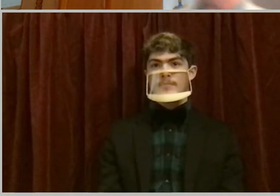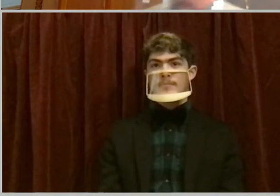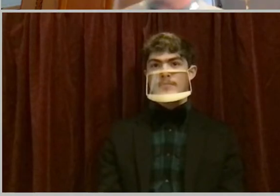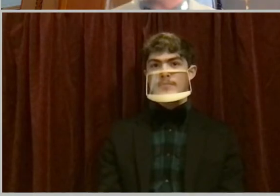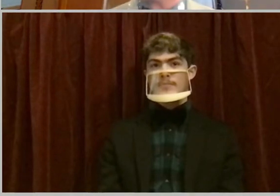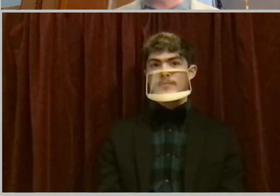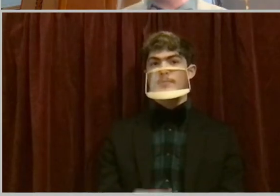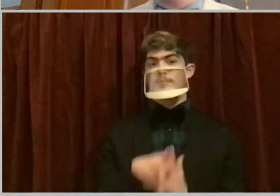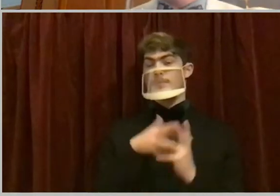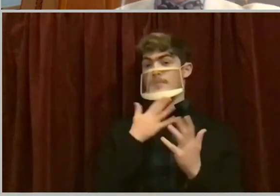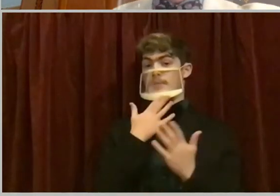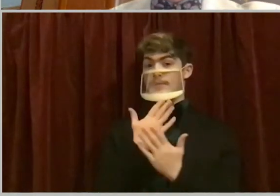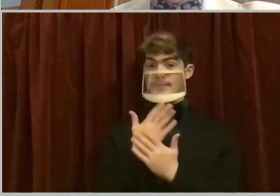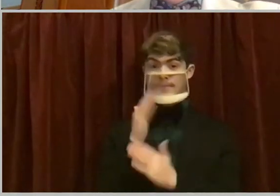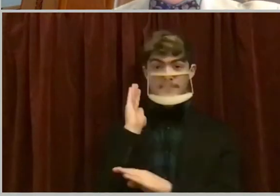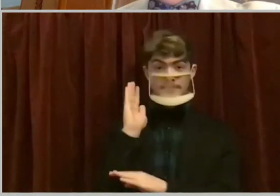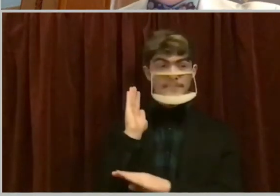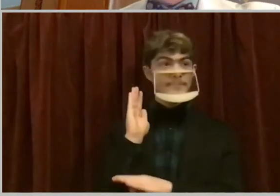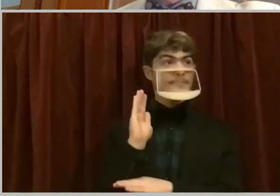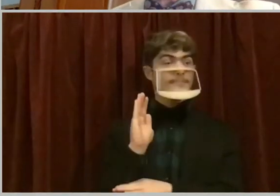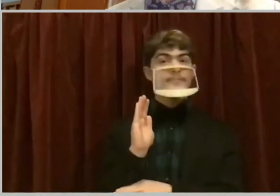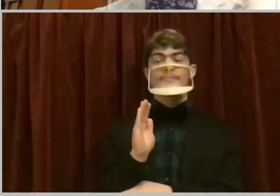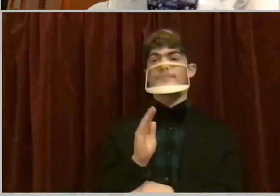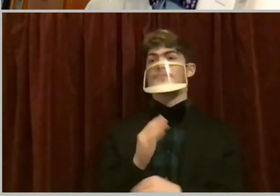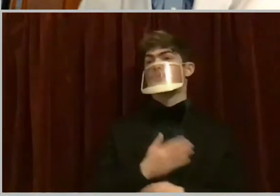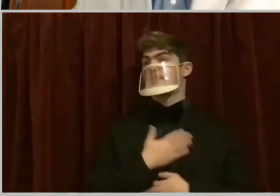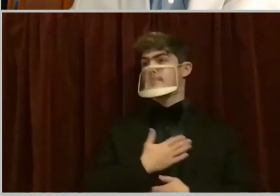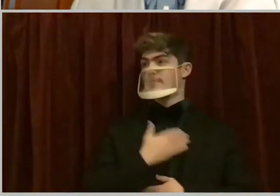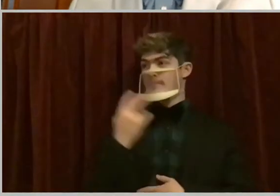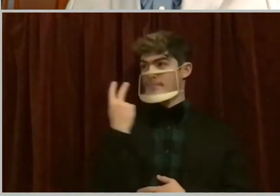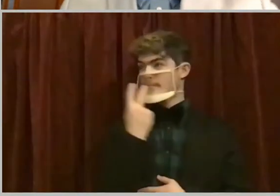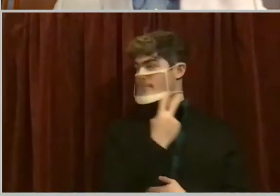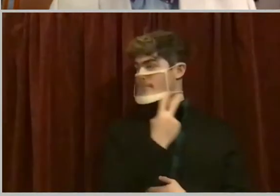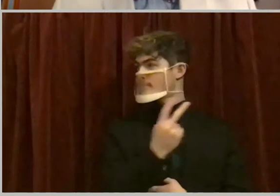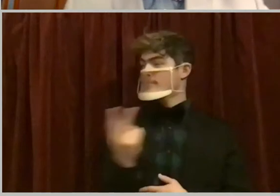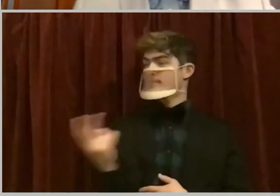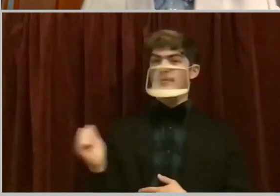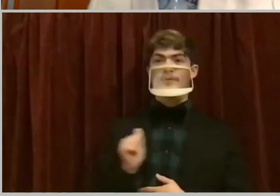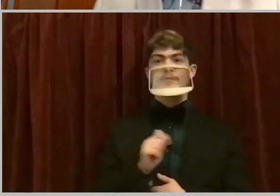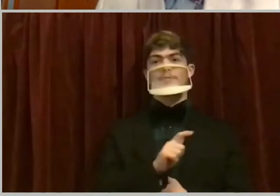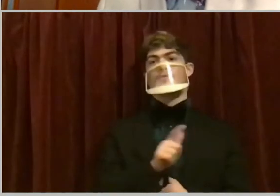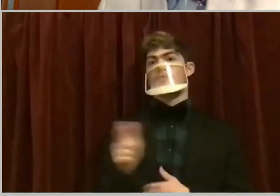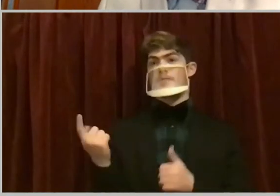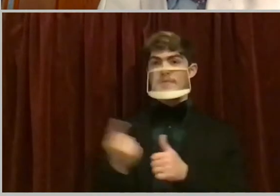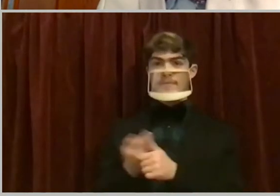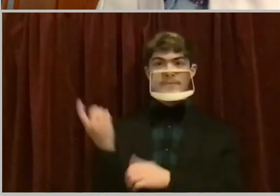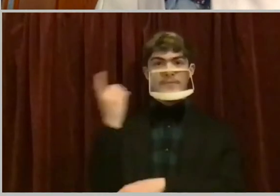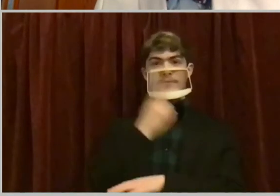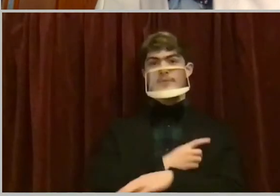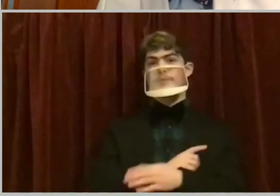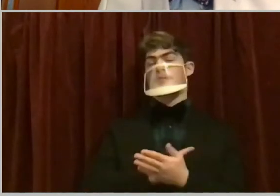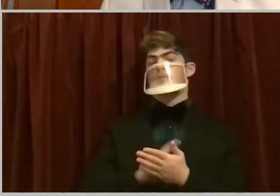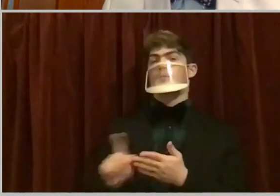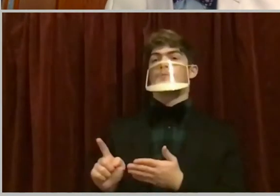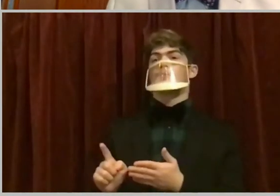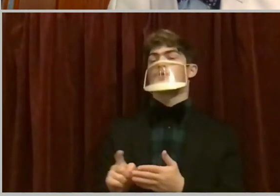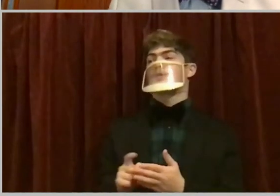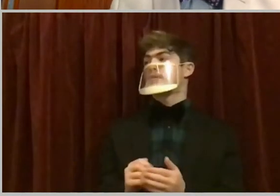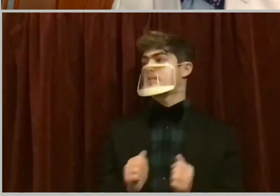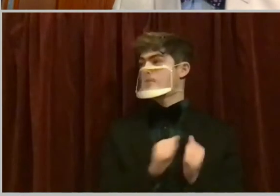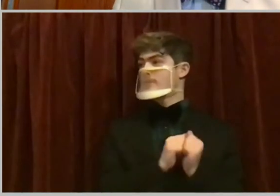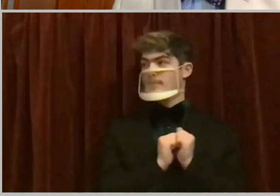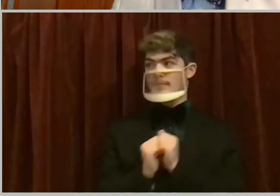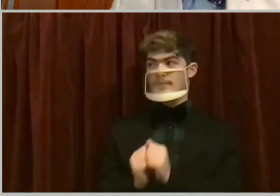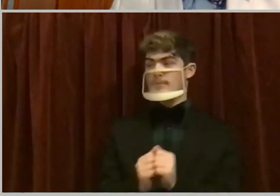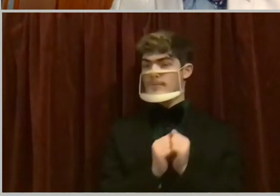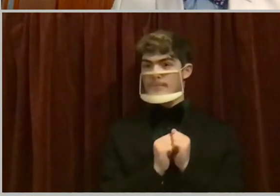Good afternoon, everyone. Pleasure to see all of you on this first day of the week, to be gathered at this